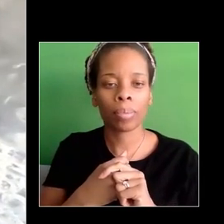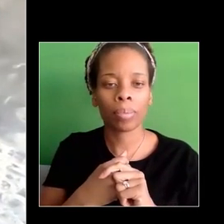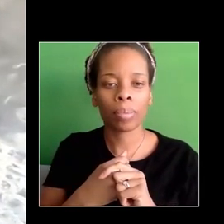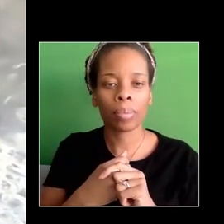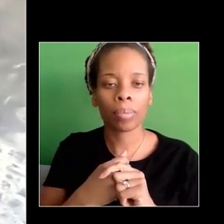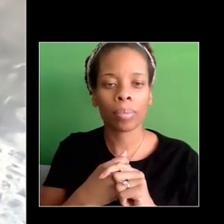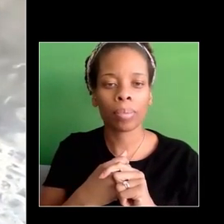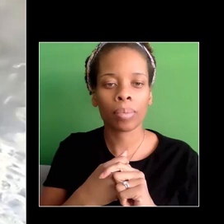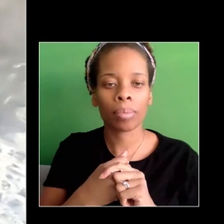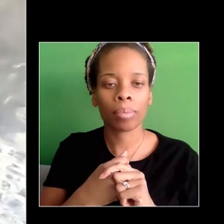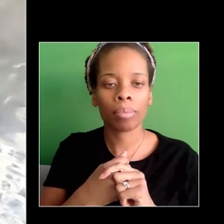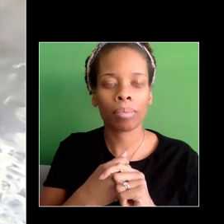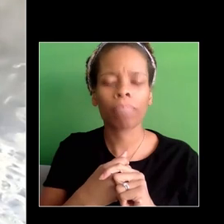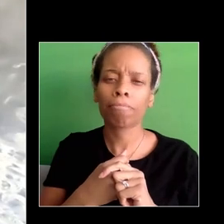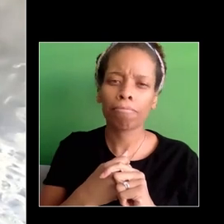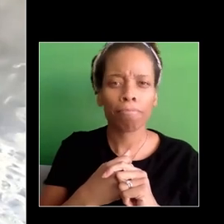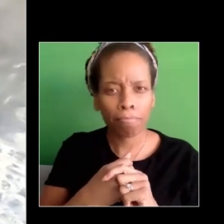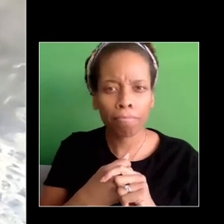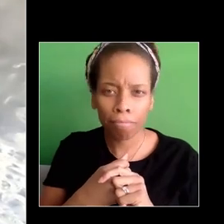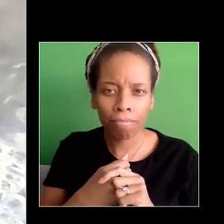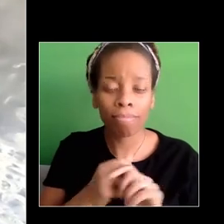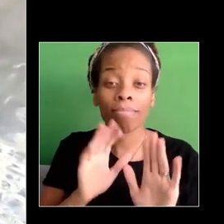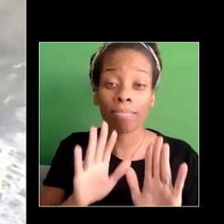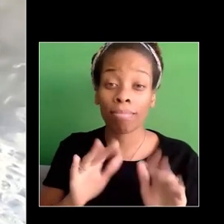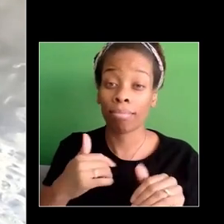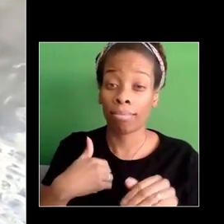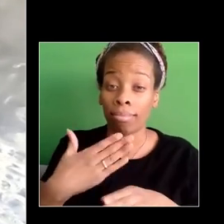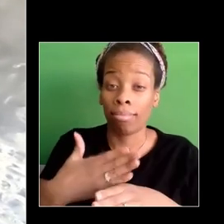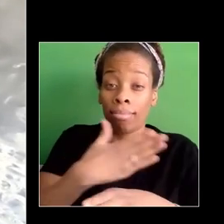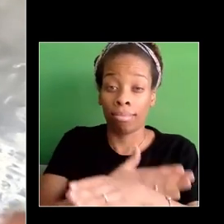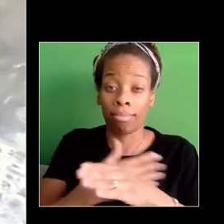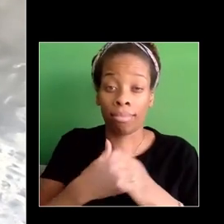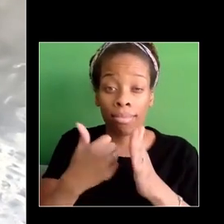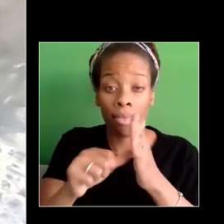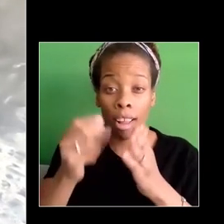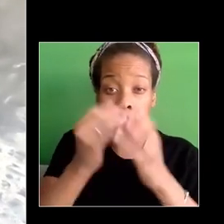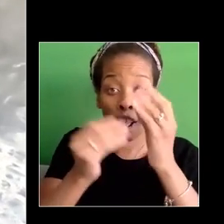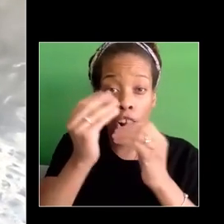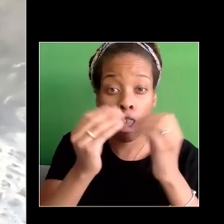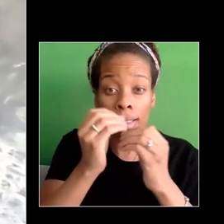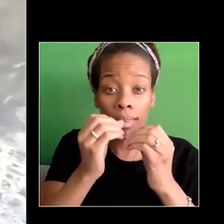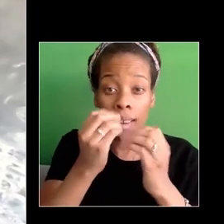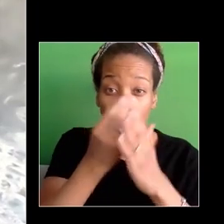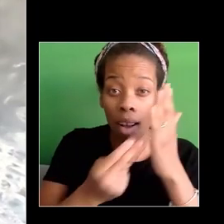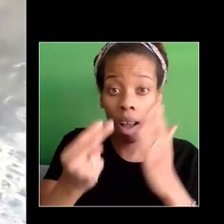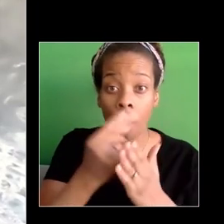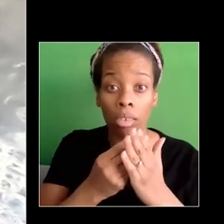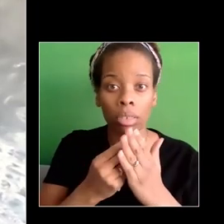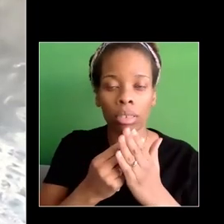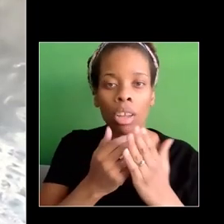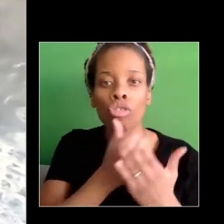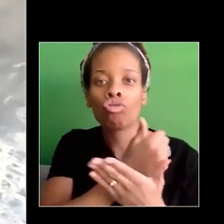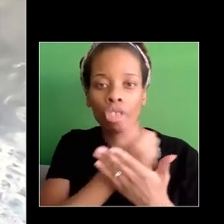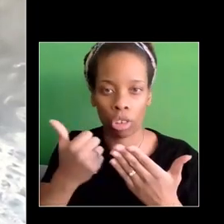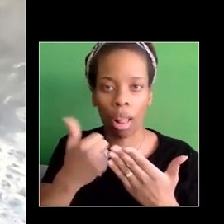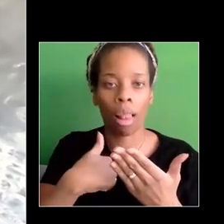very early on, my training as an artist, I suppose, was very classical in the sense of